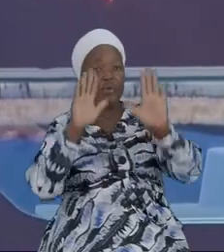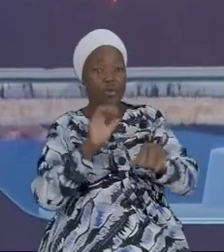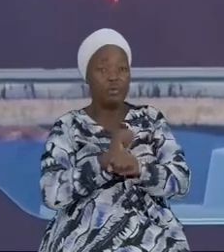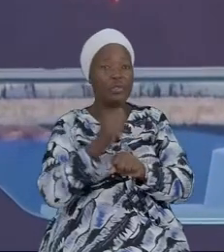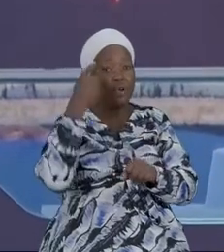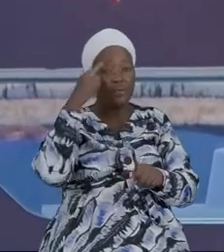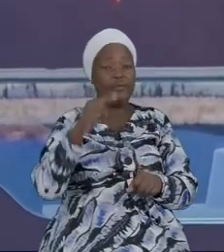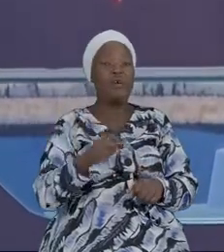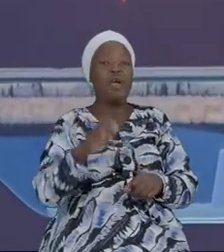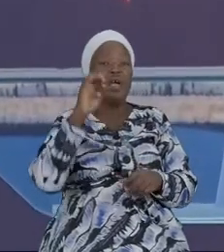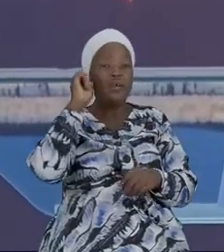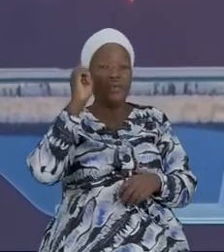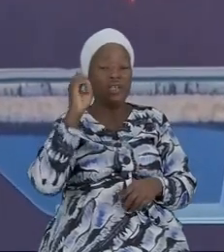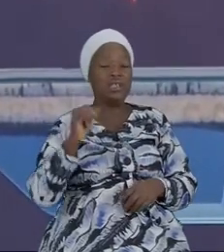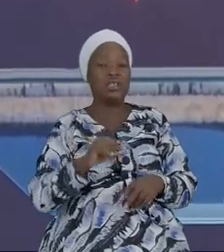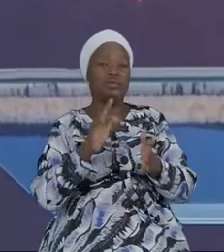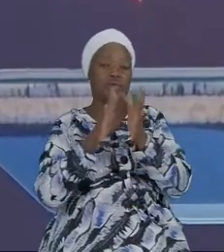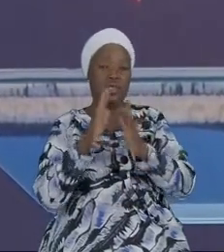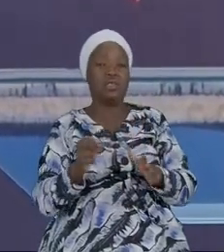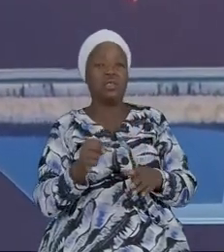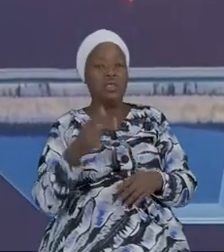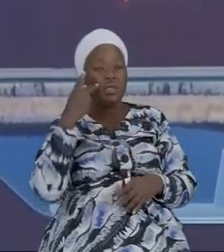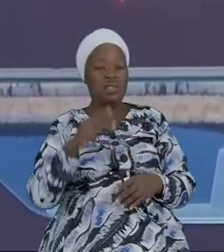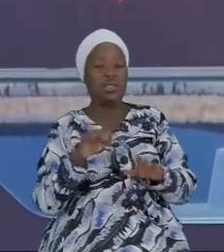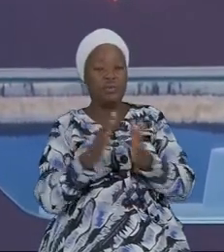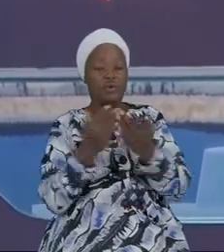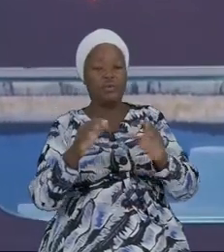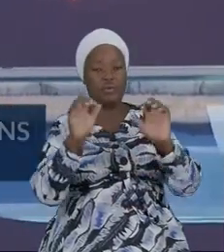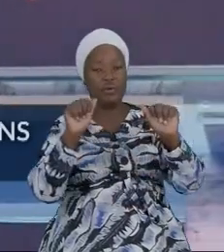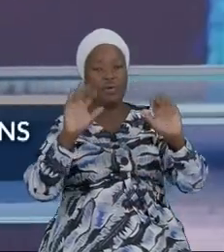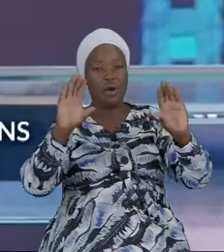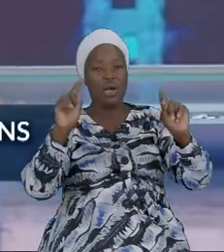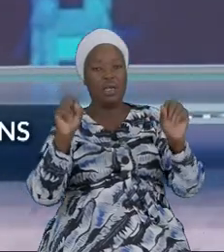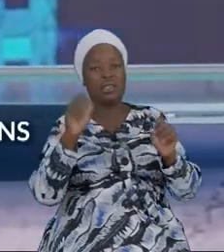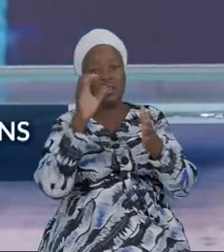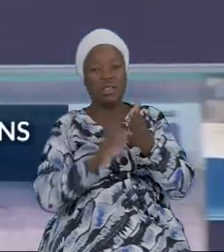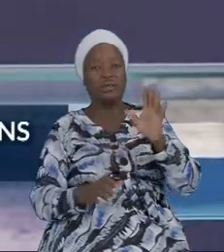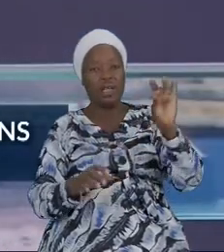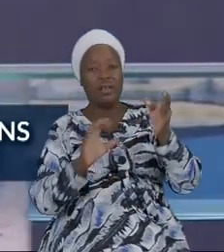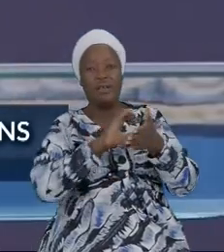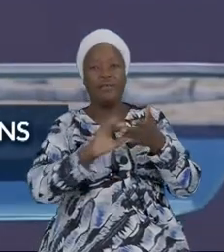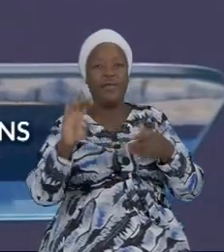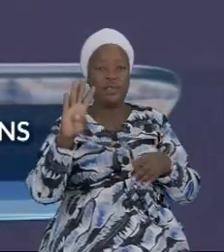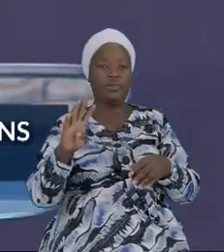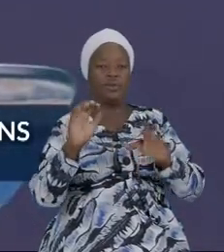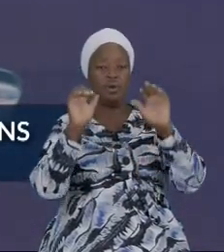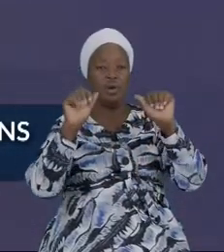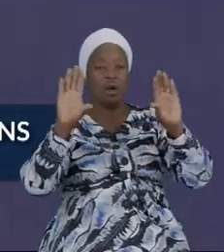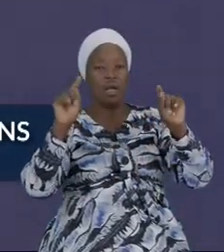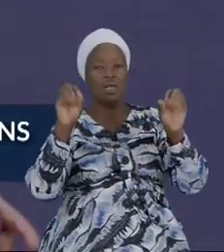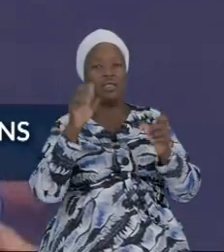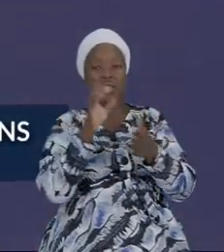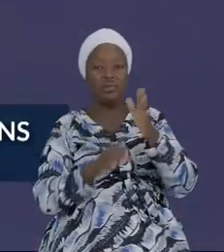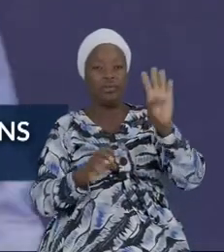for evangelizing Christians. Look at Acts chapter 8. We're reading from verse 4. Acts chapter